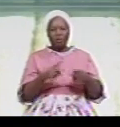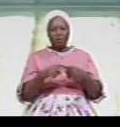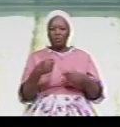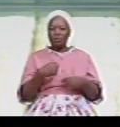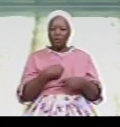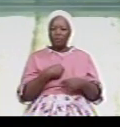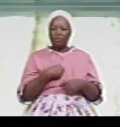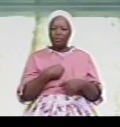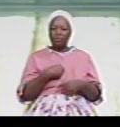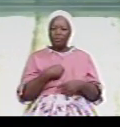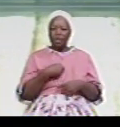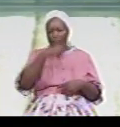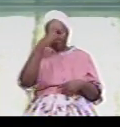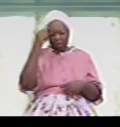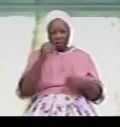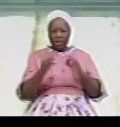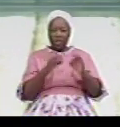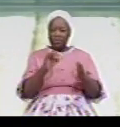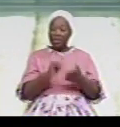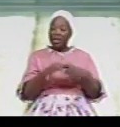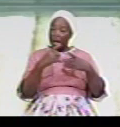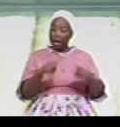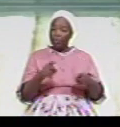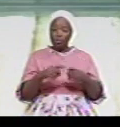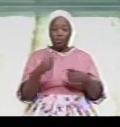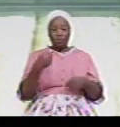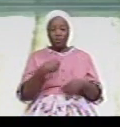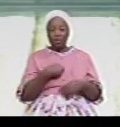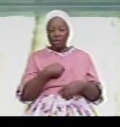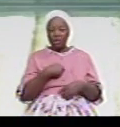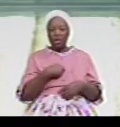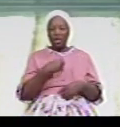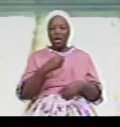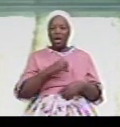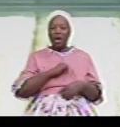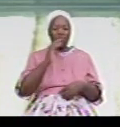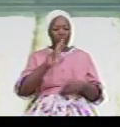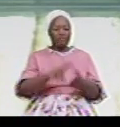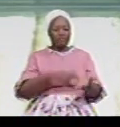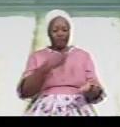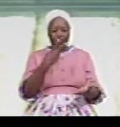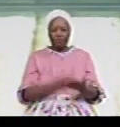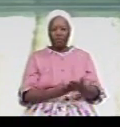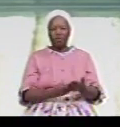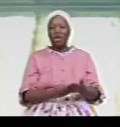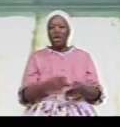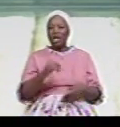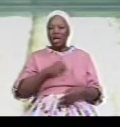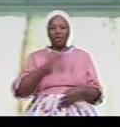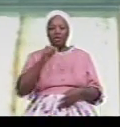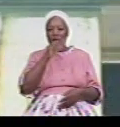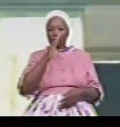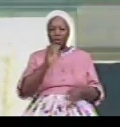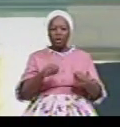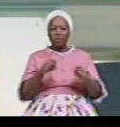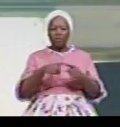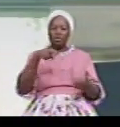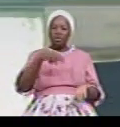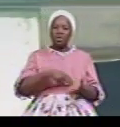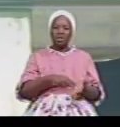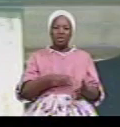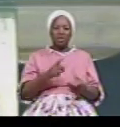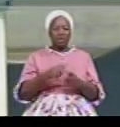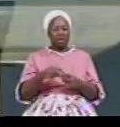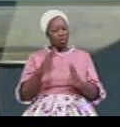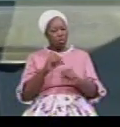because if that happens to me, I'll collapse. I'll not be able to stand. He says, no, don't say